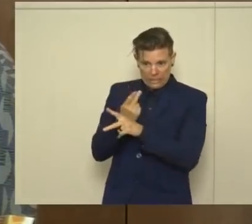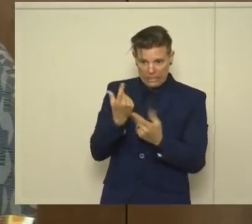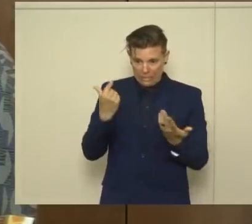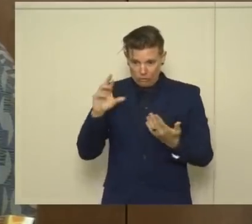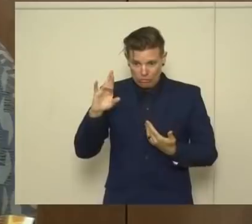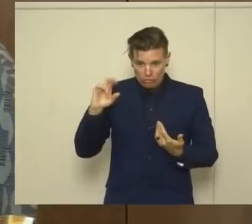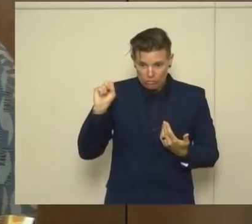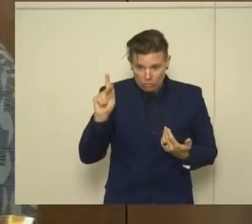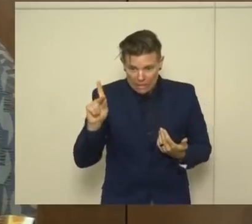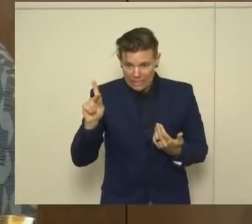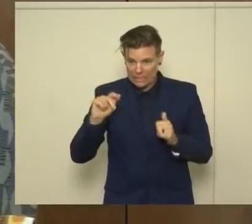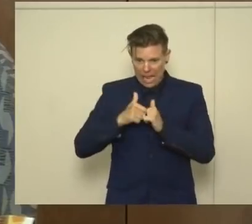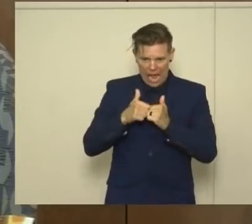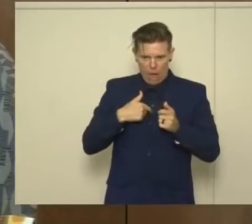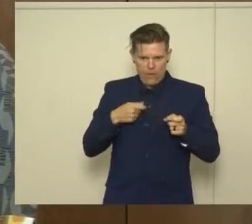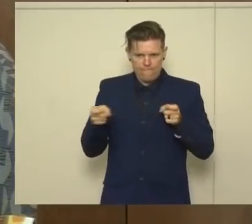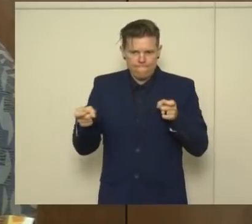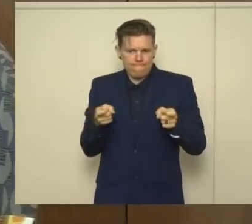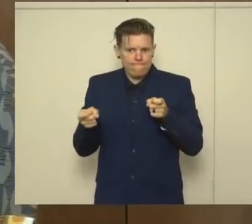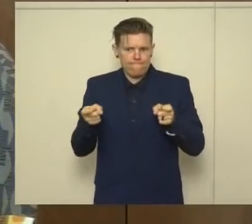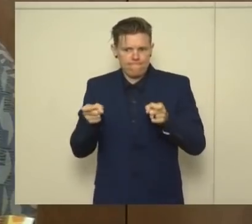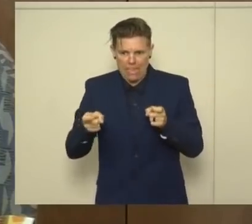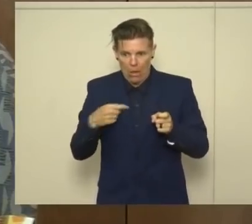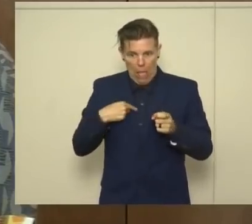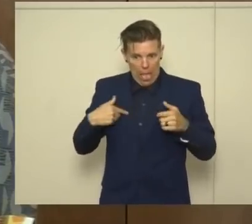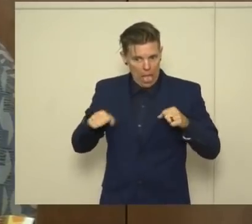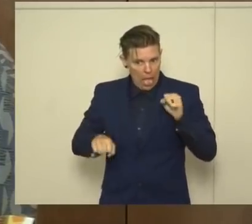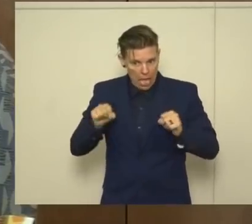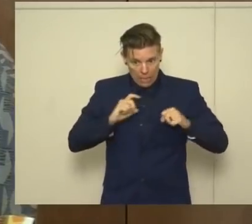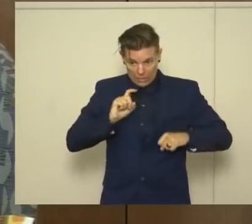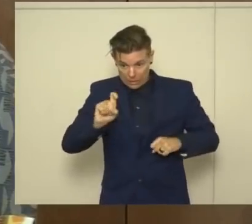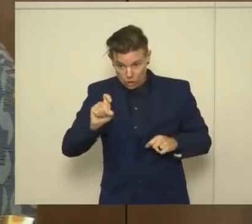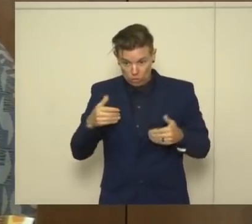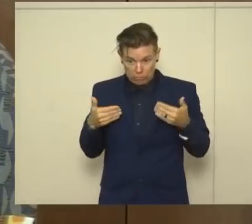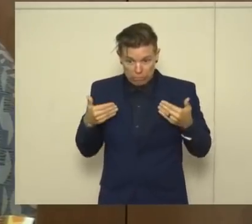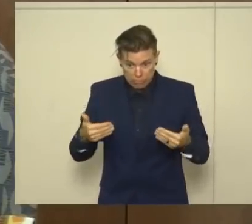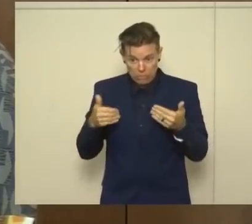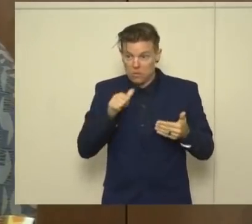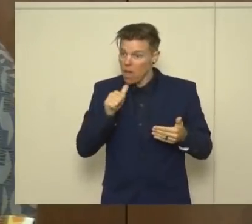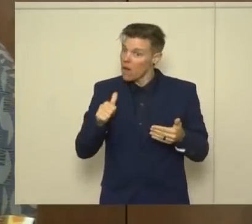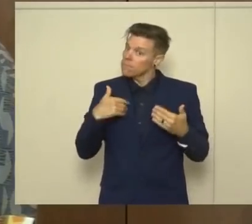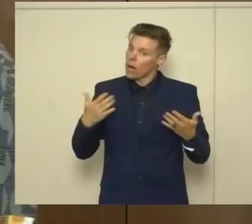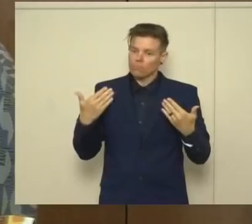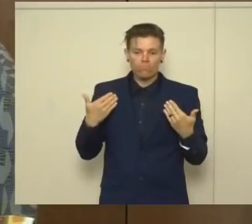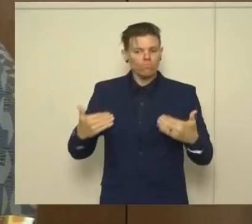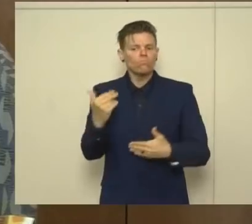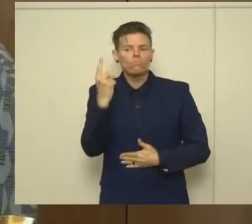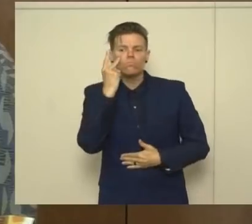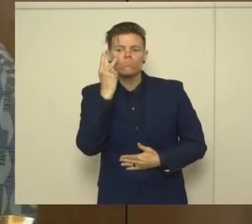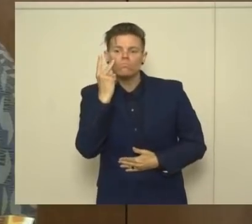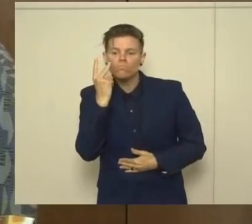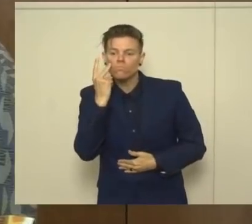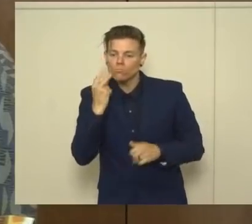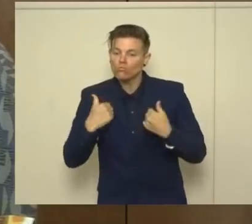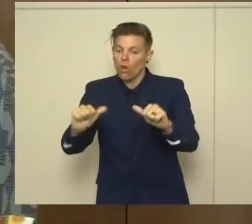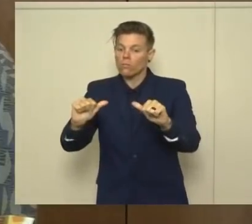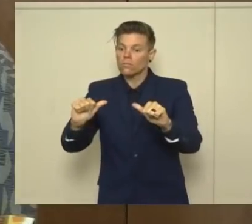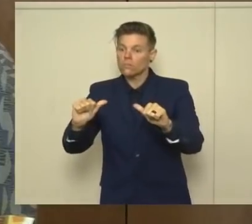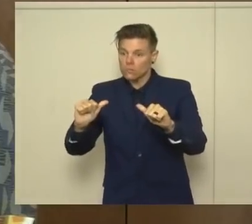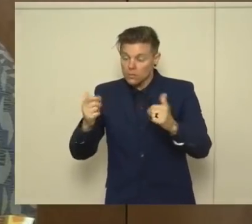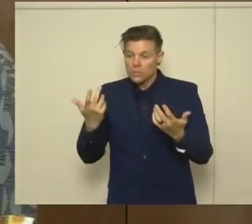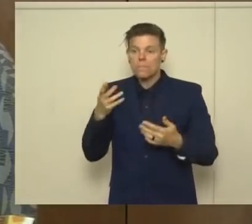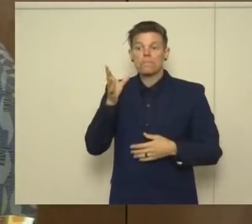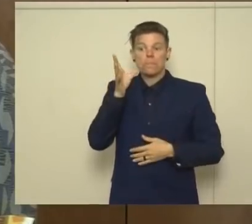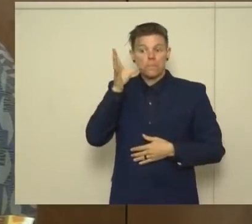how confident we were about our abilities to do that. I mean, they took incredible risk. Parents are in